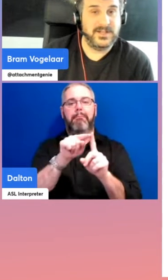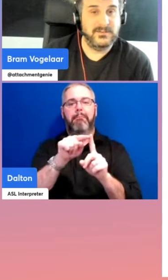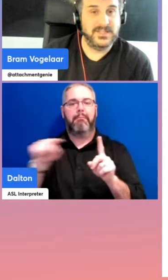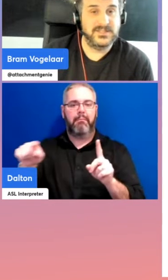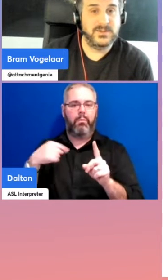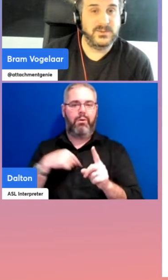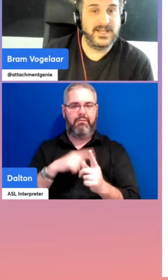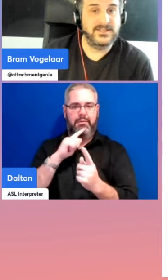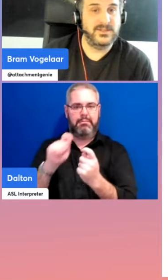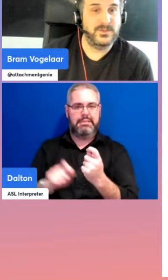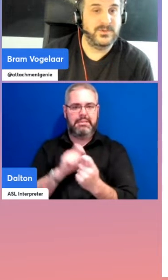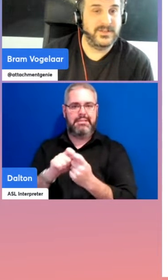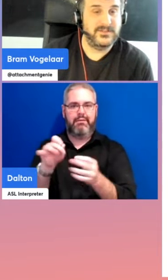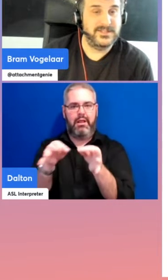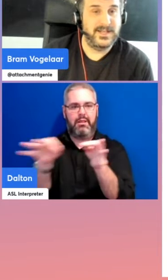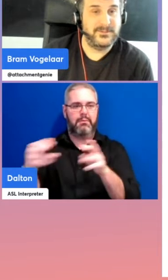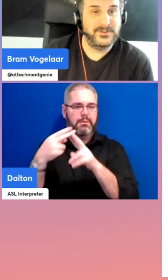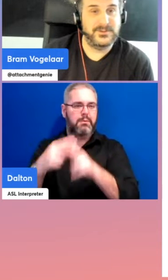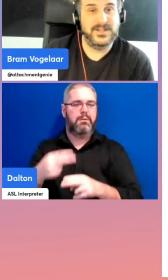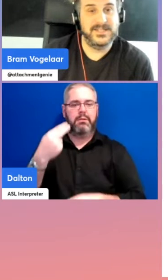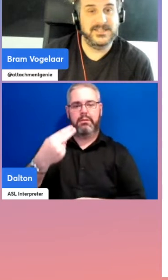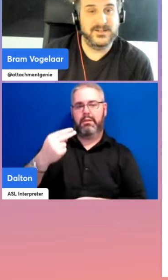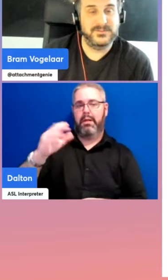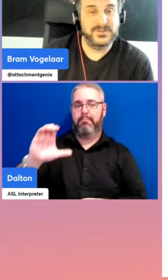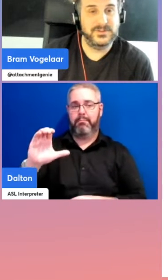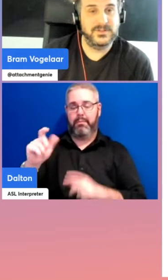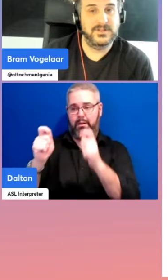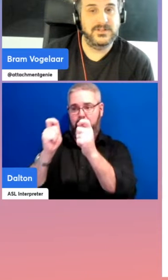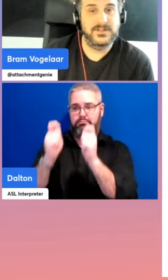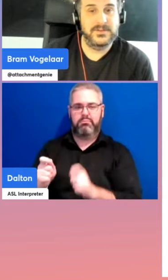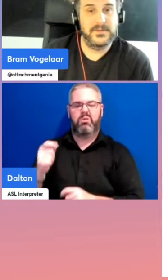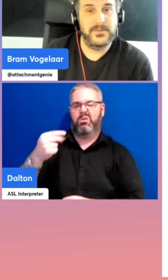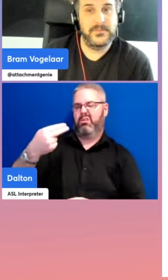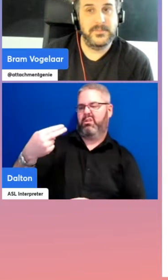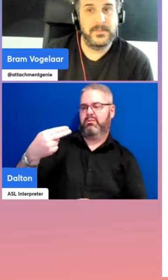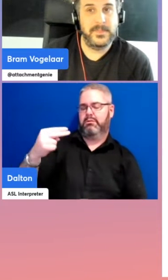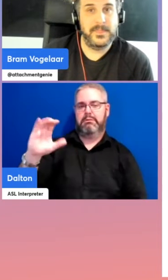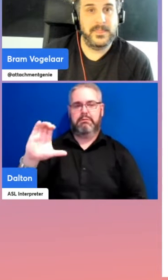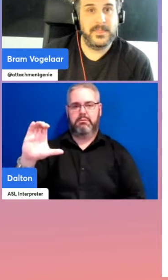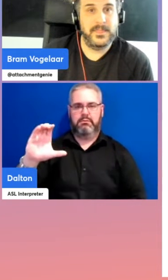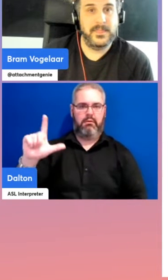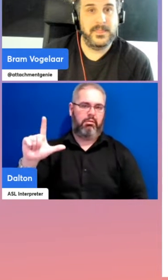domain-specific language called HashiCorp Configuration Language, or HCL for short.